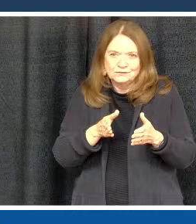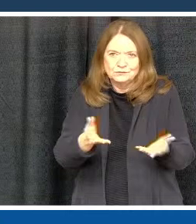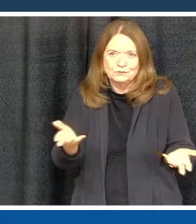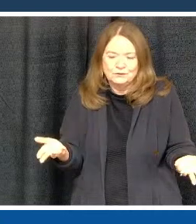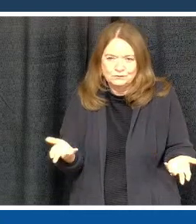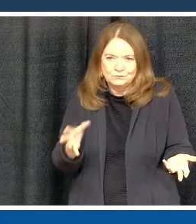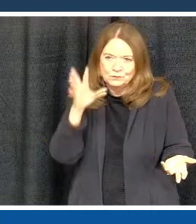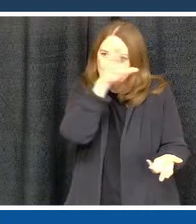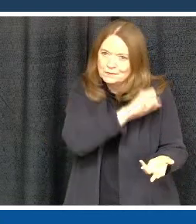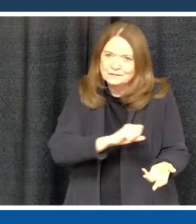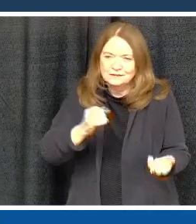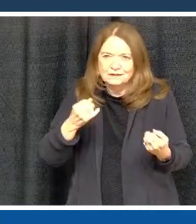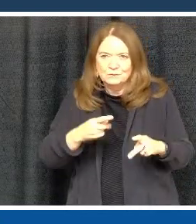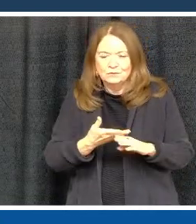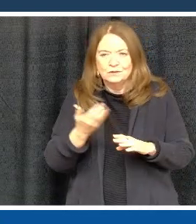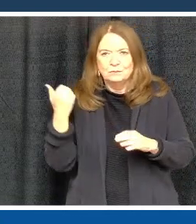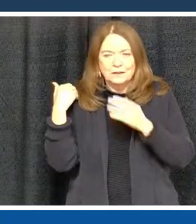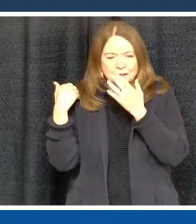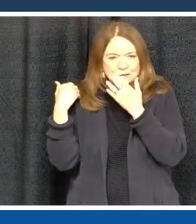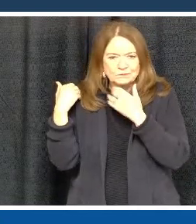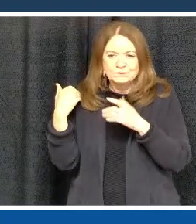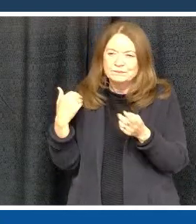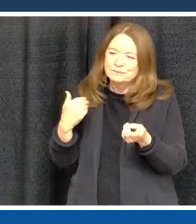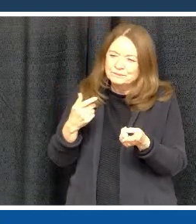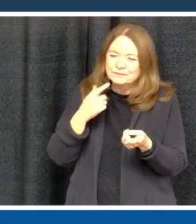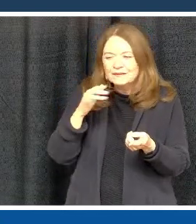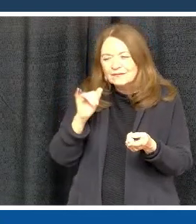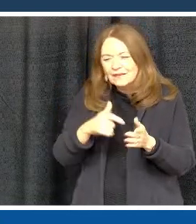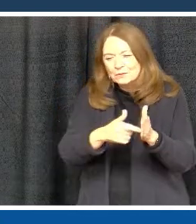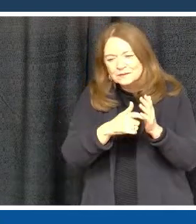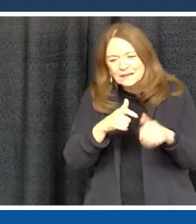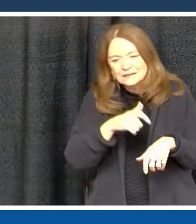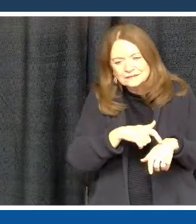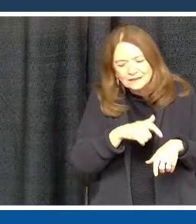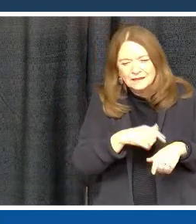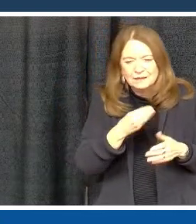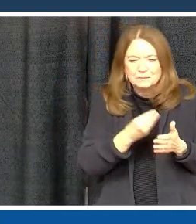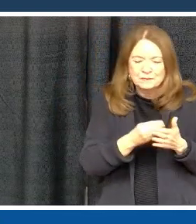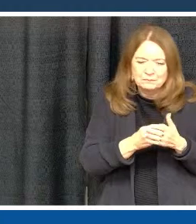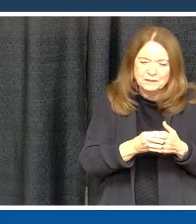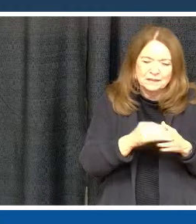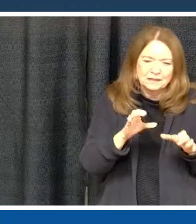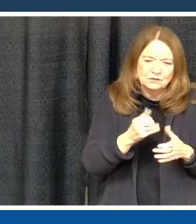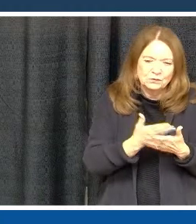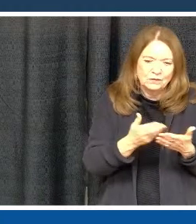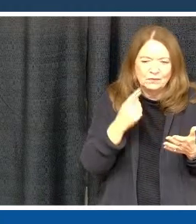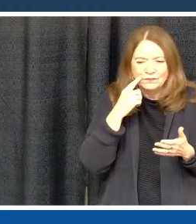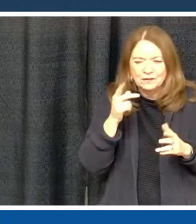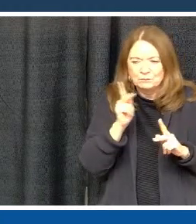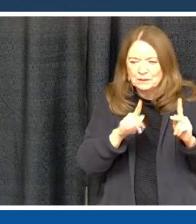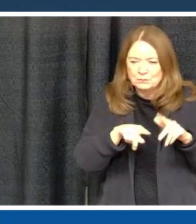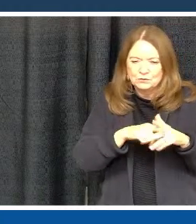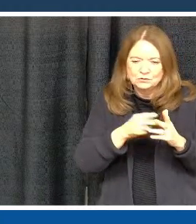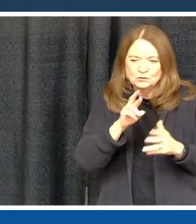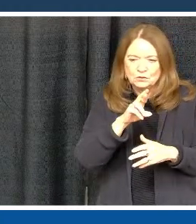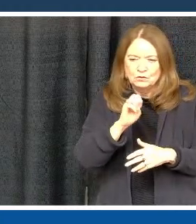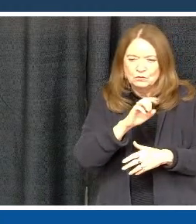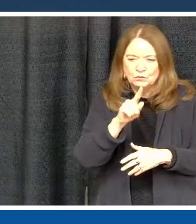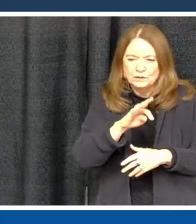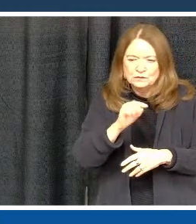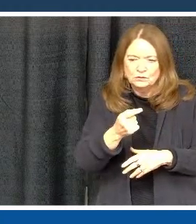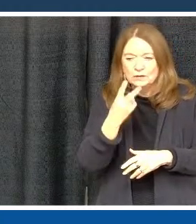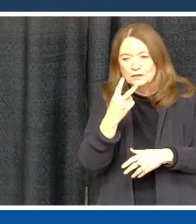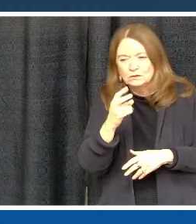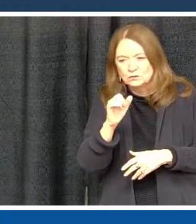we've missed that opportunity in the past. That would take time. Time and money to, I think, do that. I don't think people are gonna start rezoning 2 acres at a time just